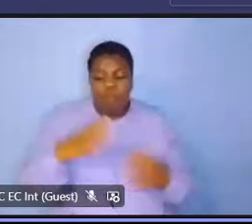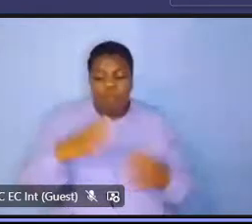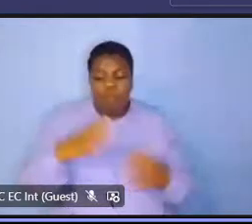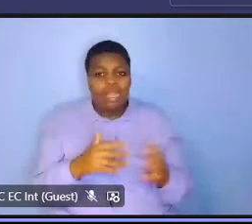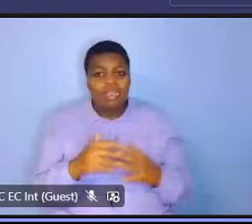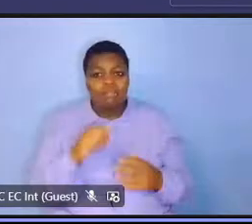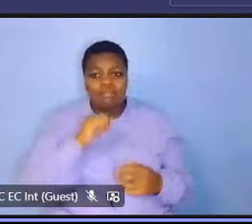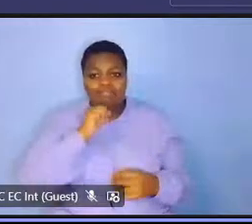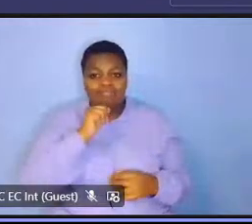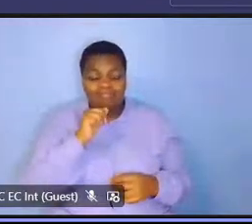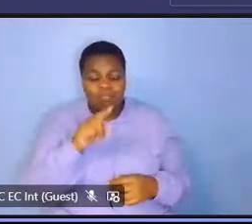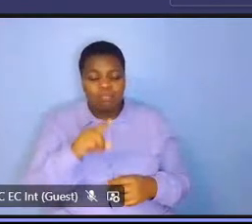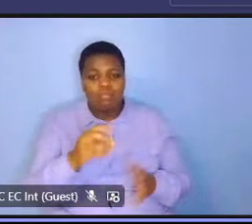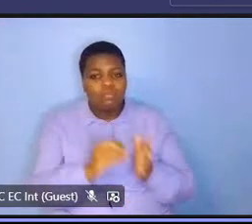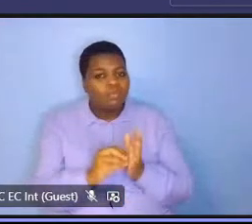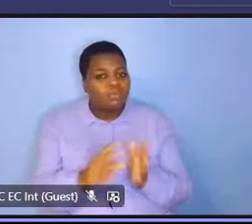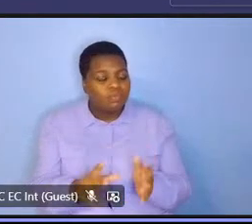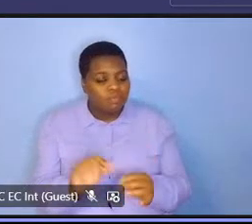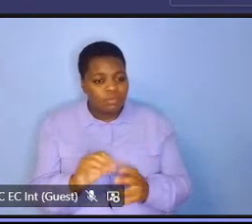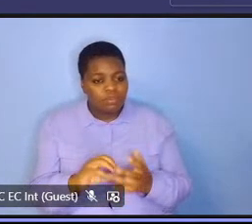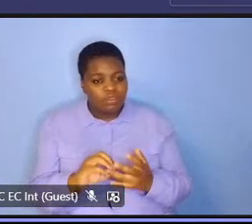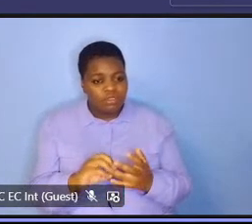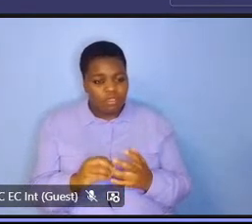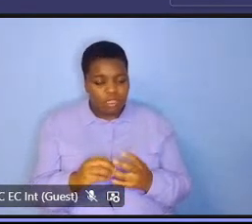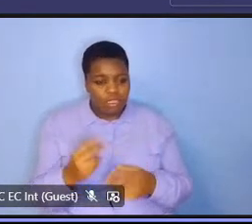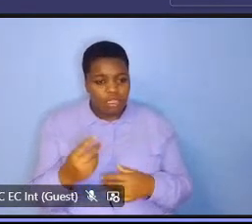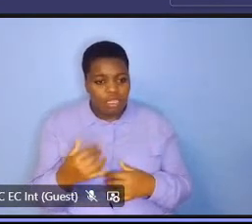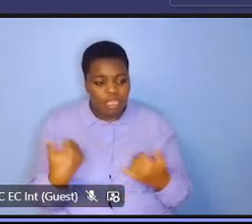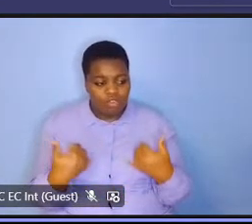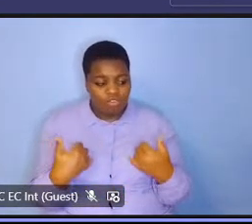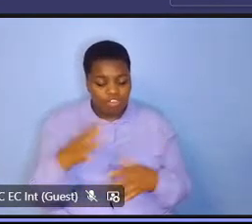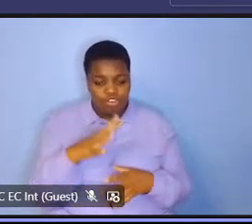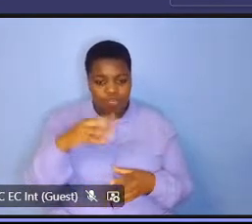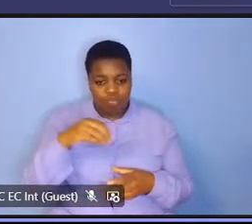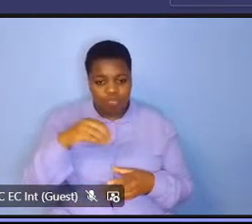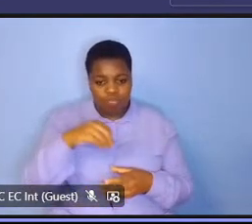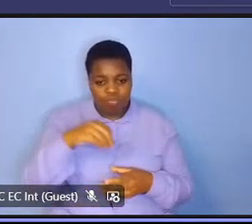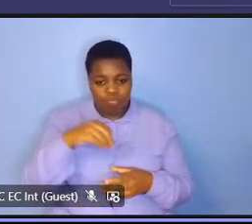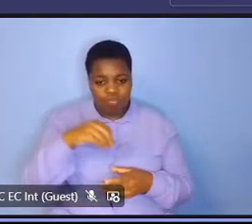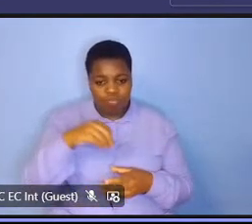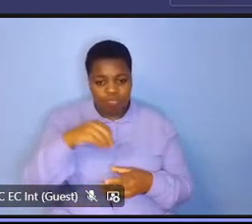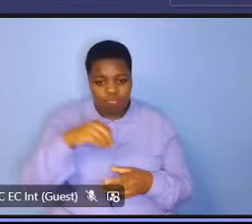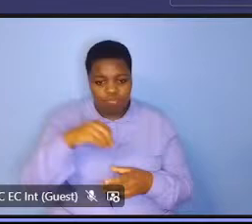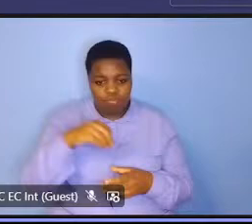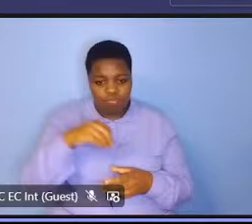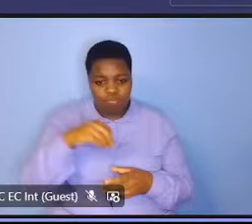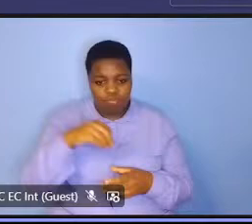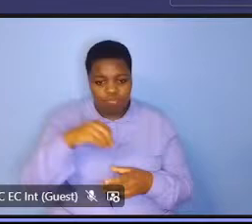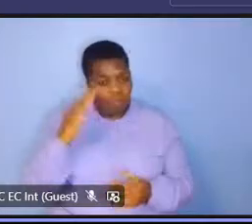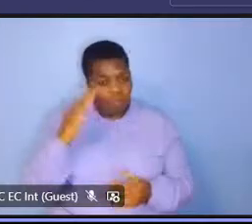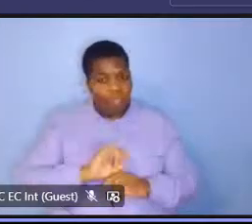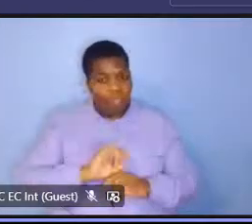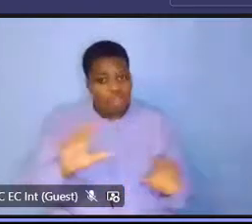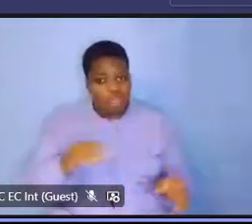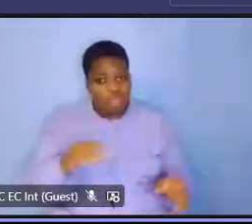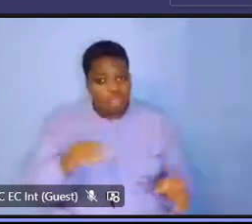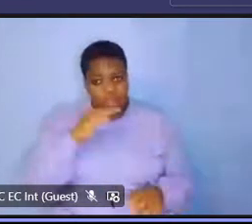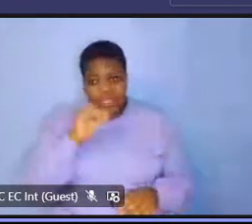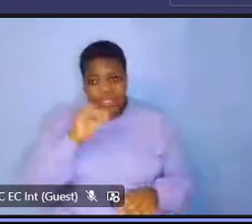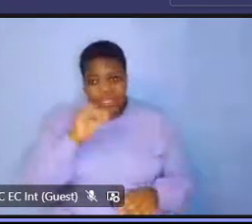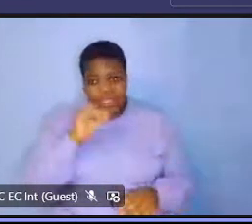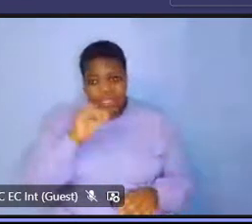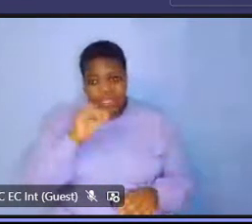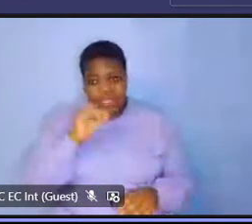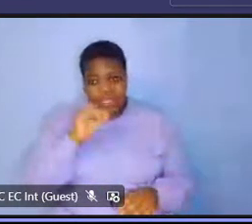However, learners' rights to enjoy freedom of expression are not absolute. Vulgar words, insubordination, and insults are not protected speech